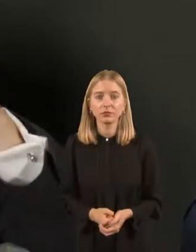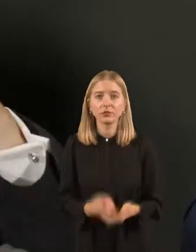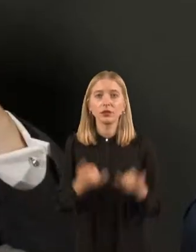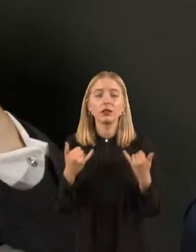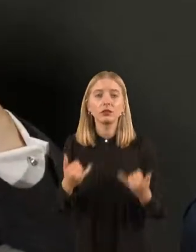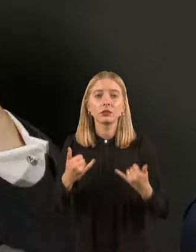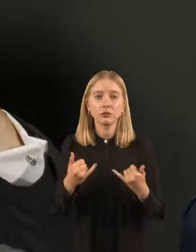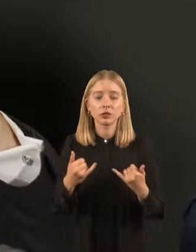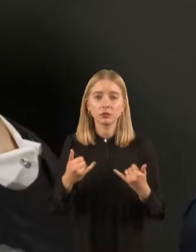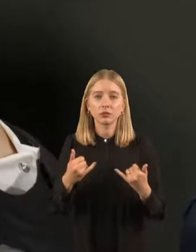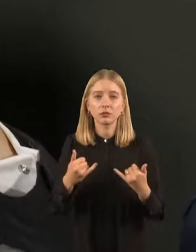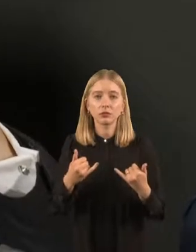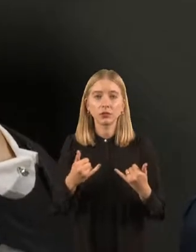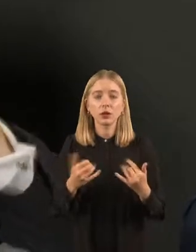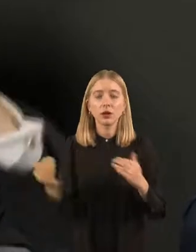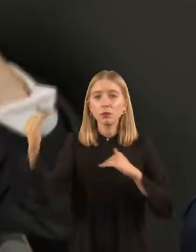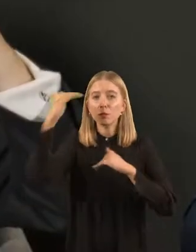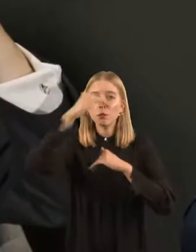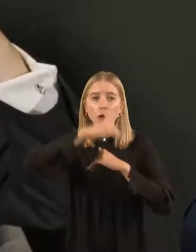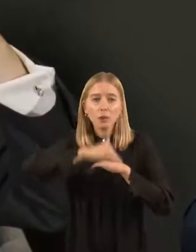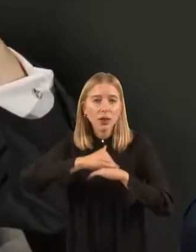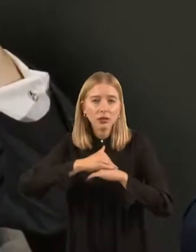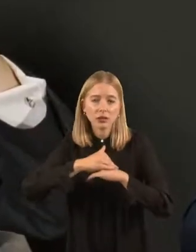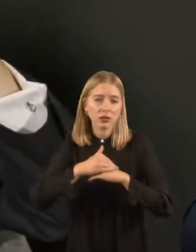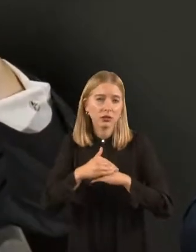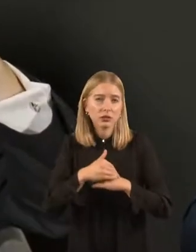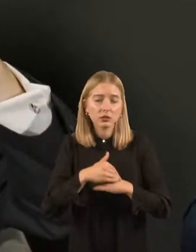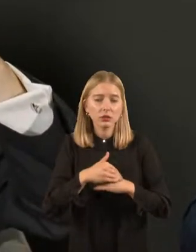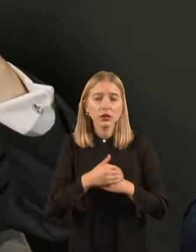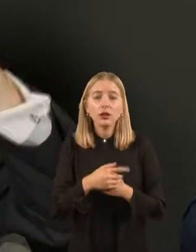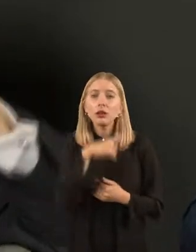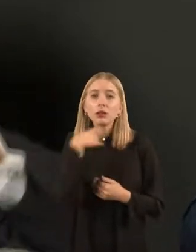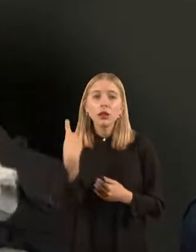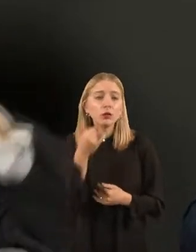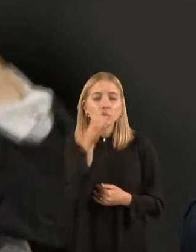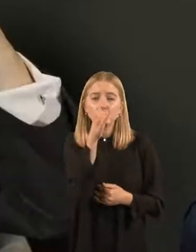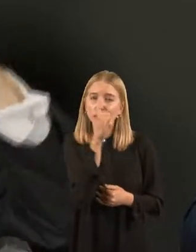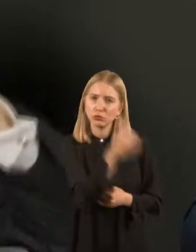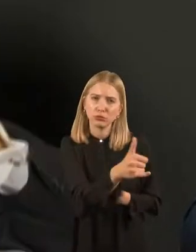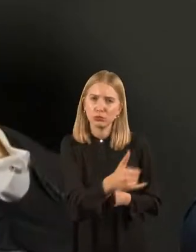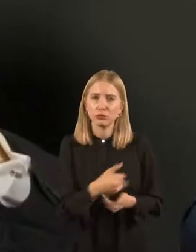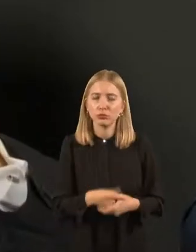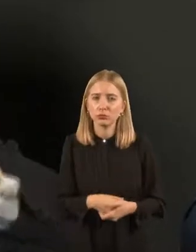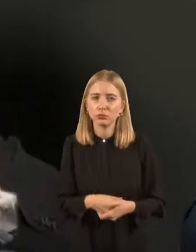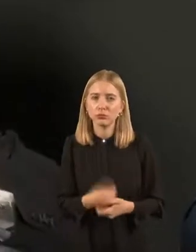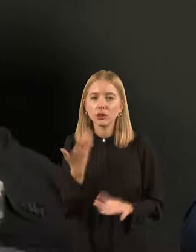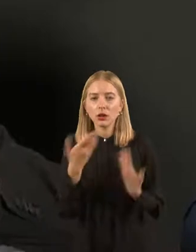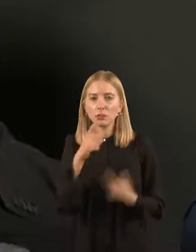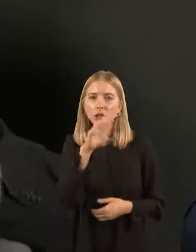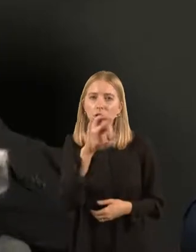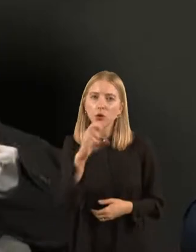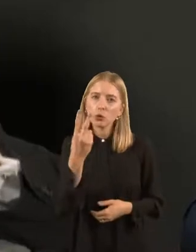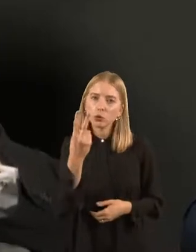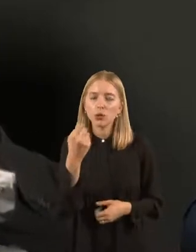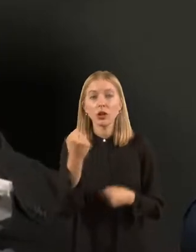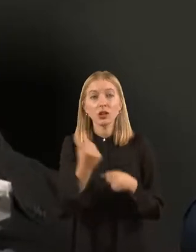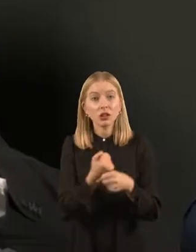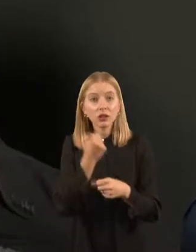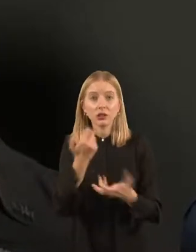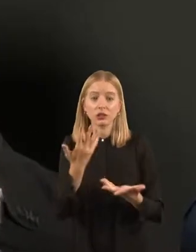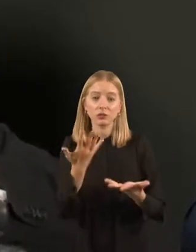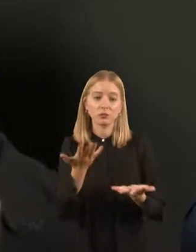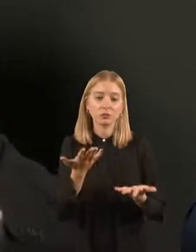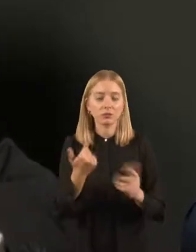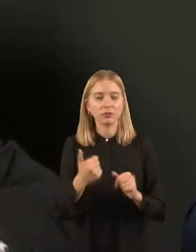or a carbon tax this size. No, you have to balance both subsidies and incentives in order to promote